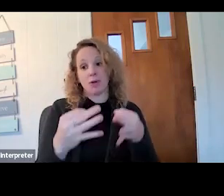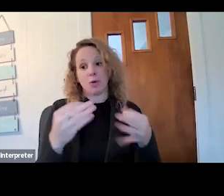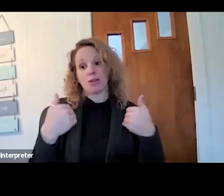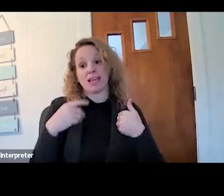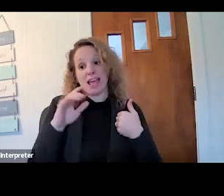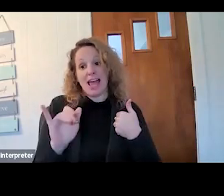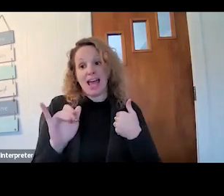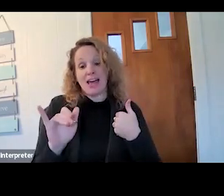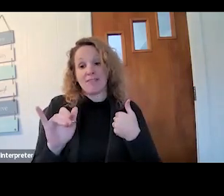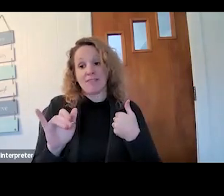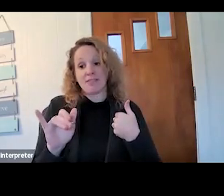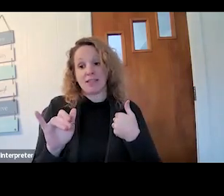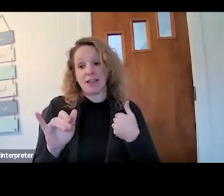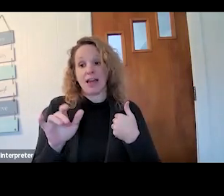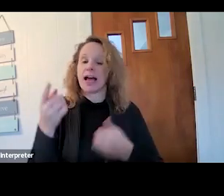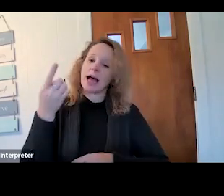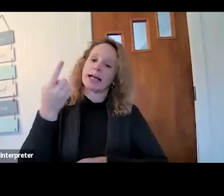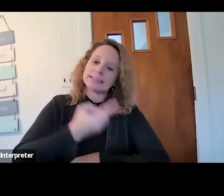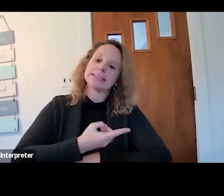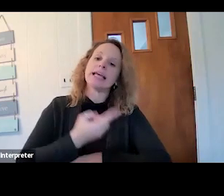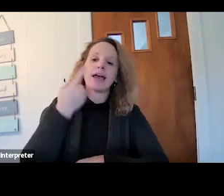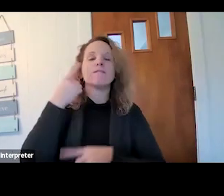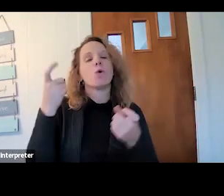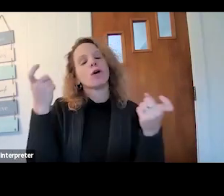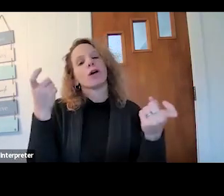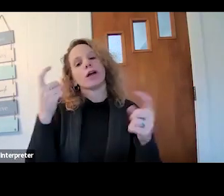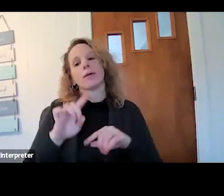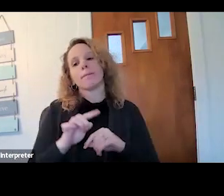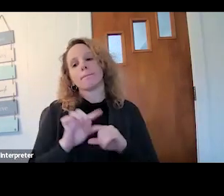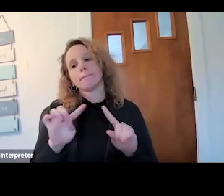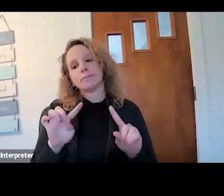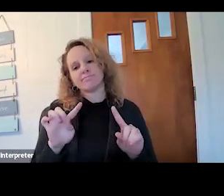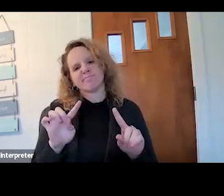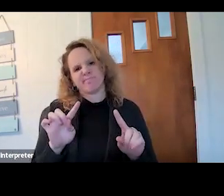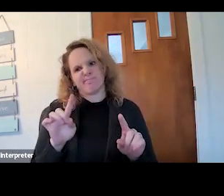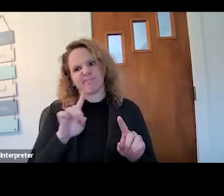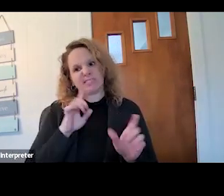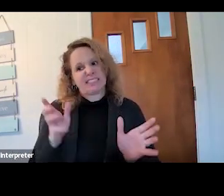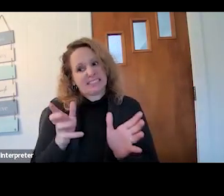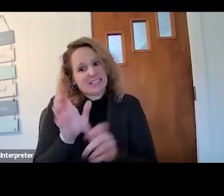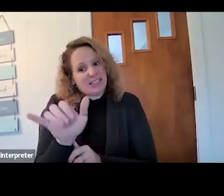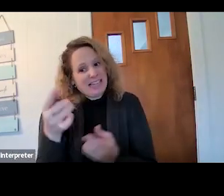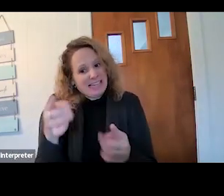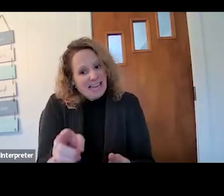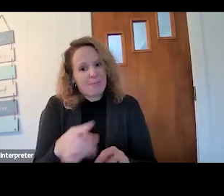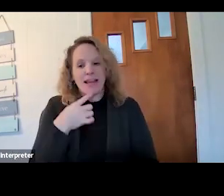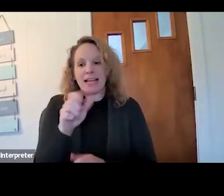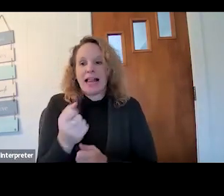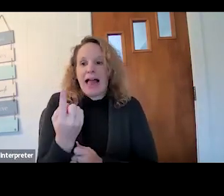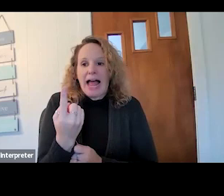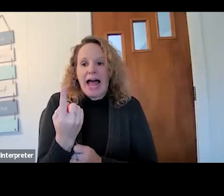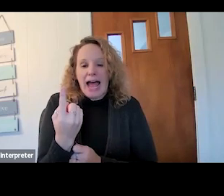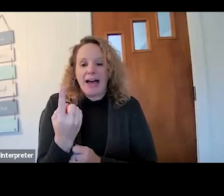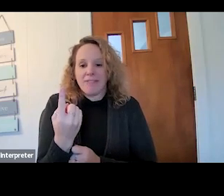a designated day for graduations, but I strongly encourage you to do so. I tell everyone that's